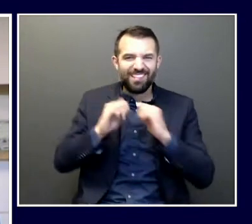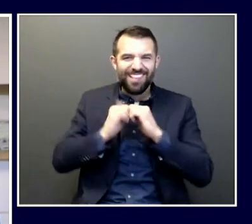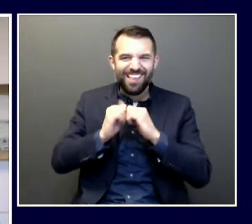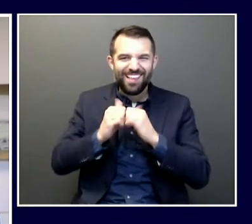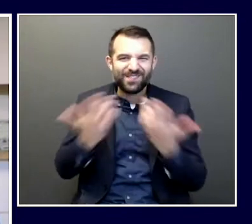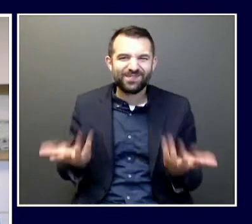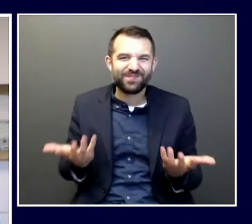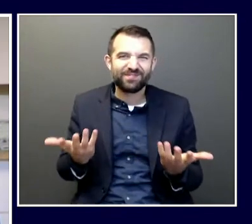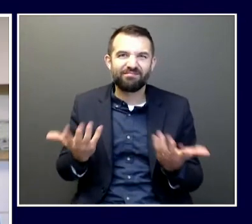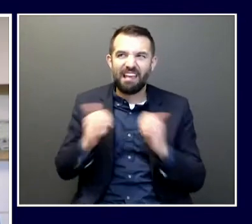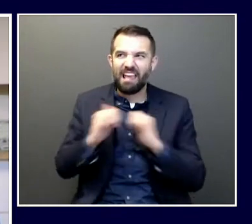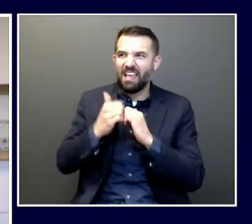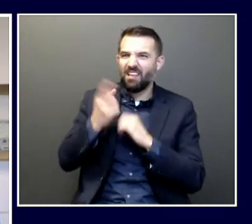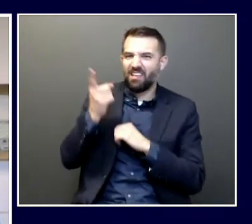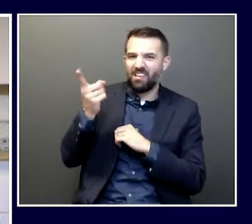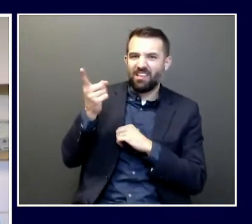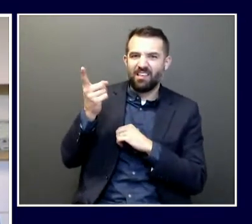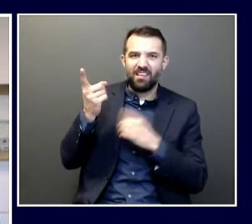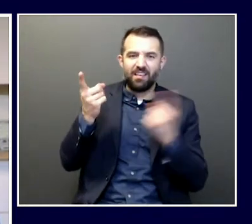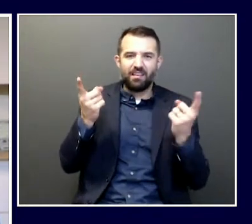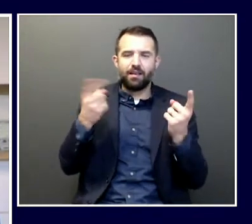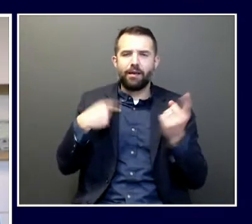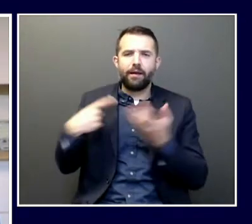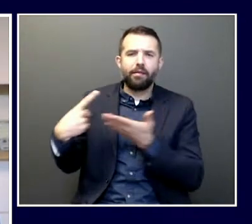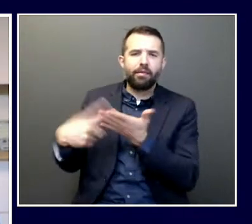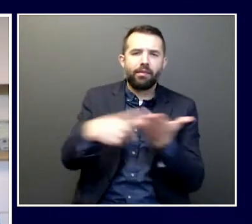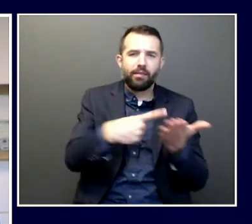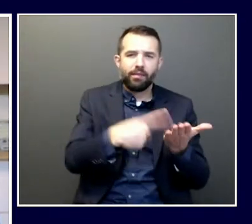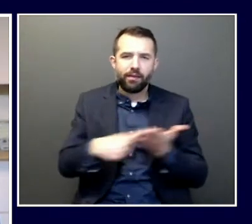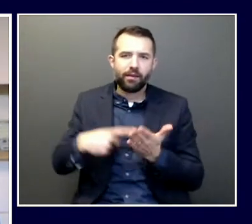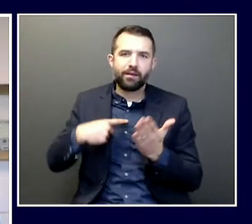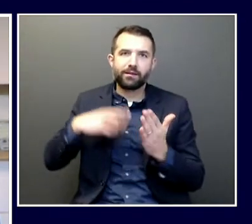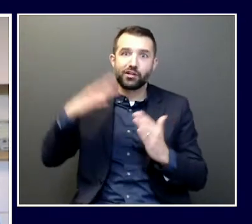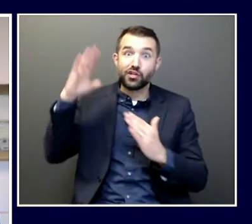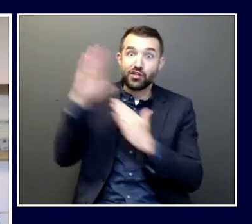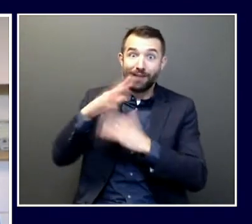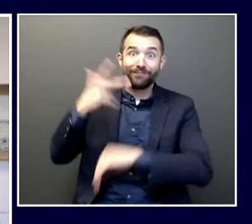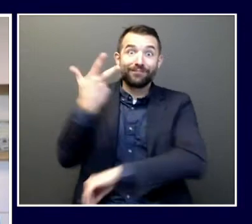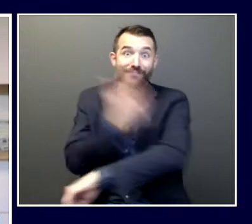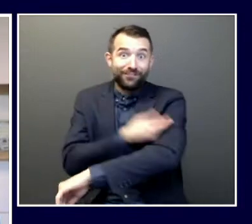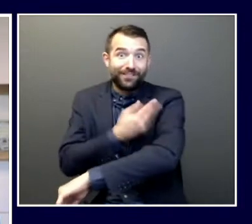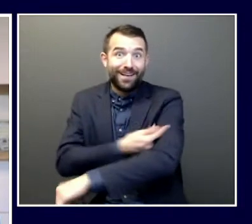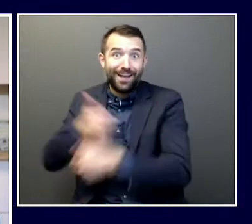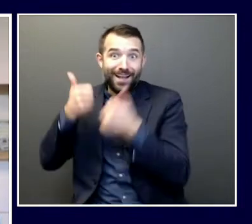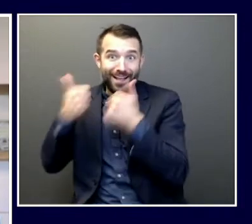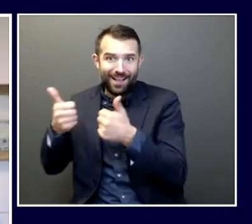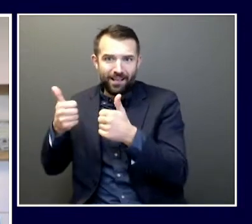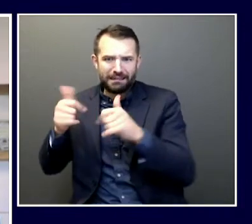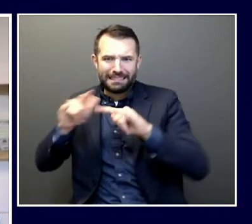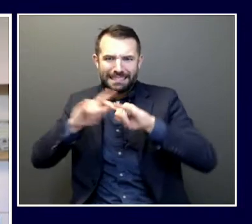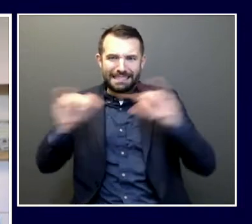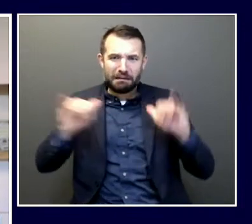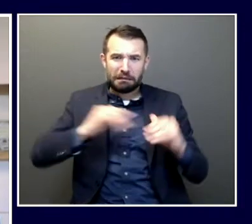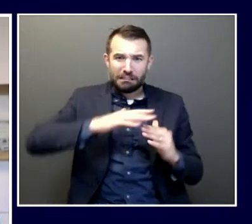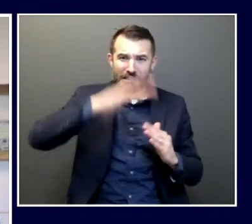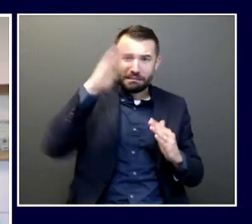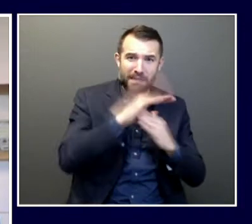fact that we have amongst the highest vaccination rates, but are continuing to see high daily case counts,